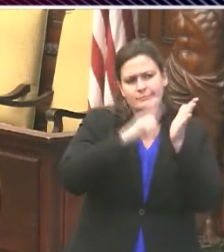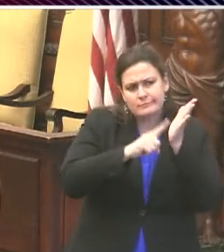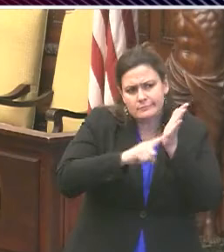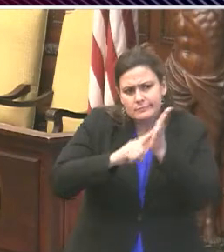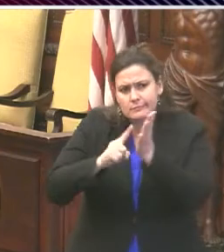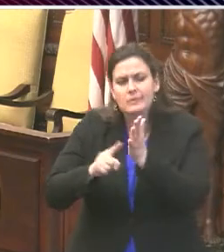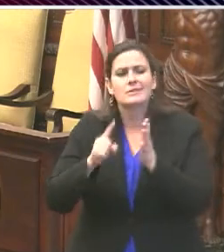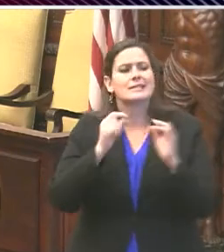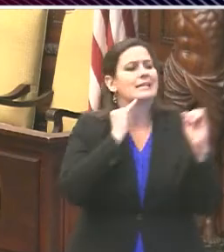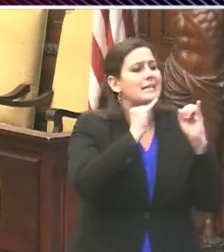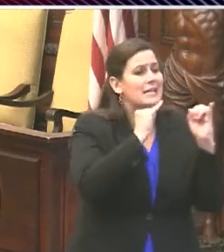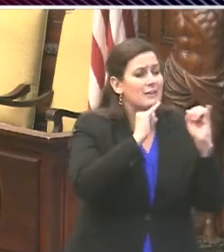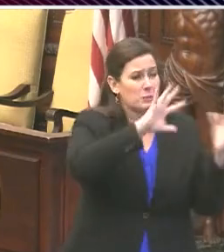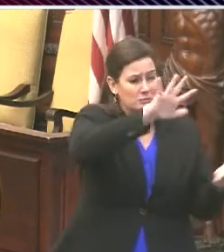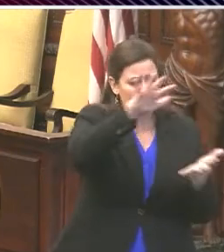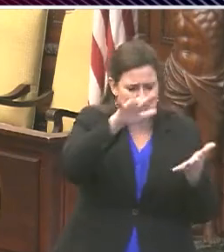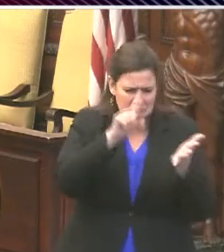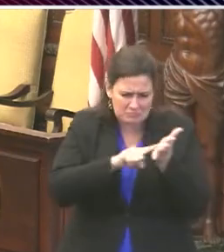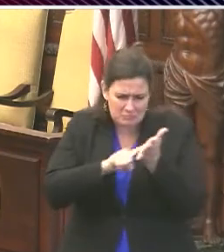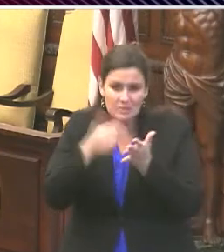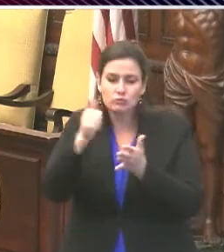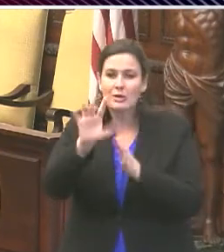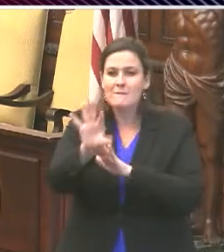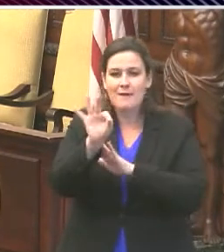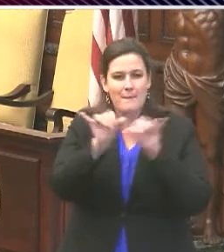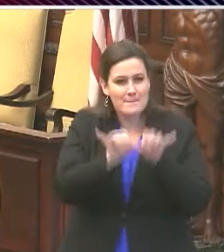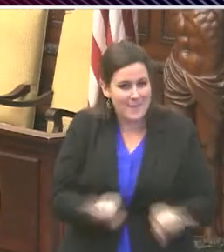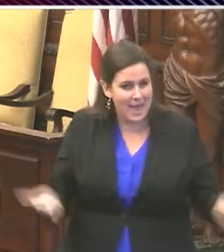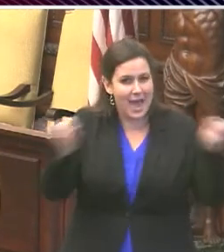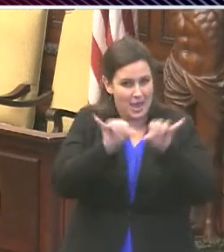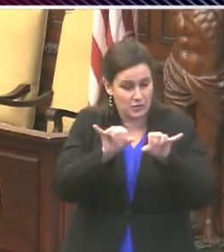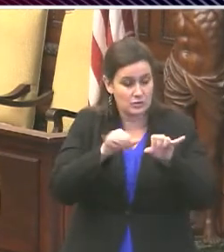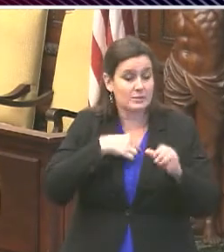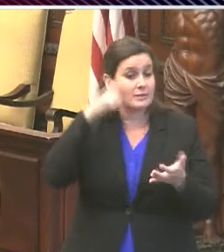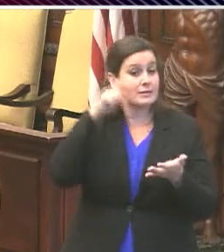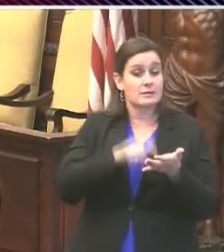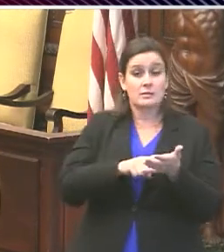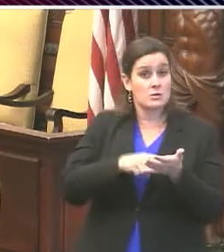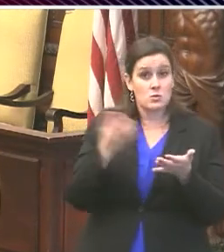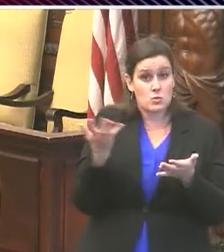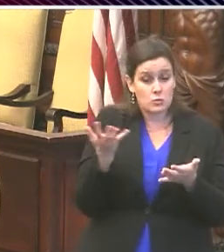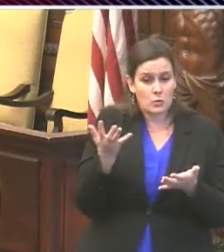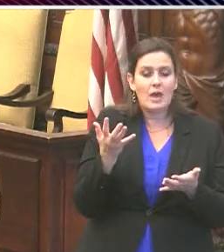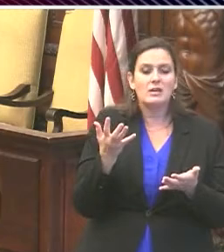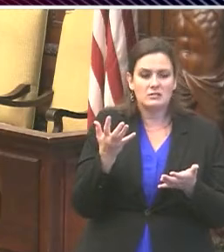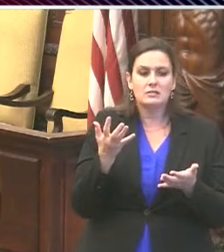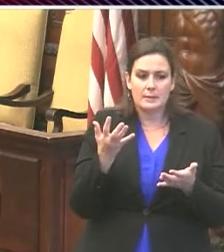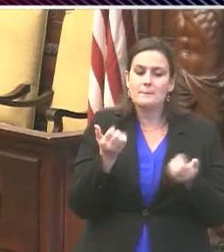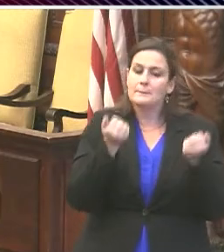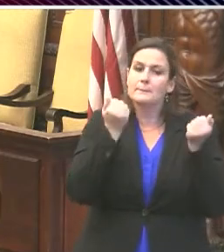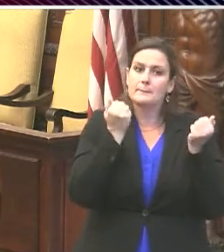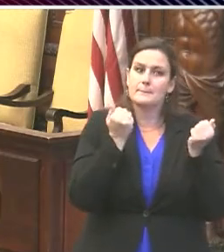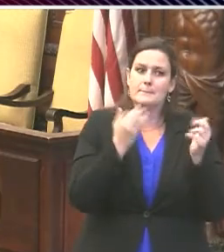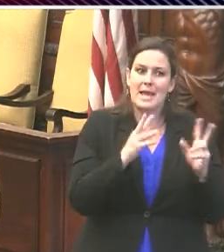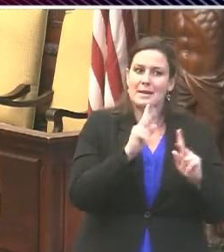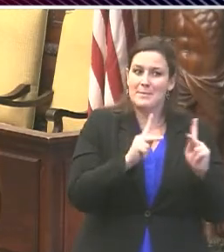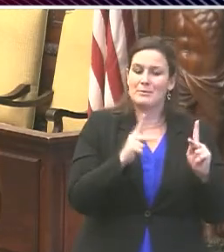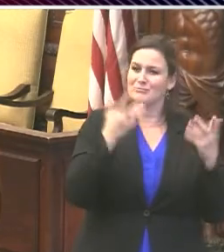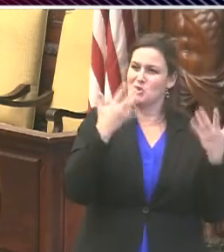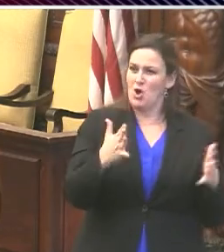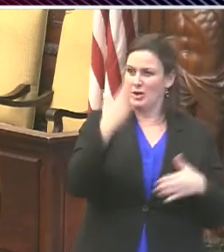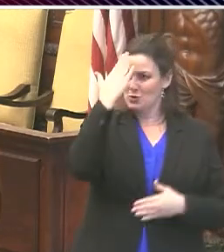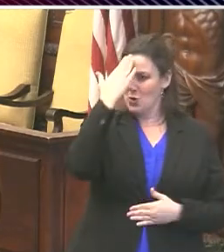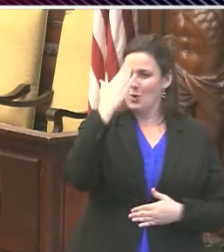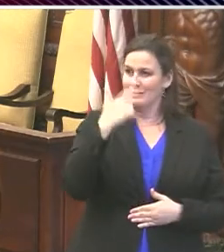for patterns like that. And so what has struck us is, again, how, as I mentioned, how many people know the